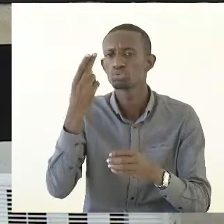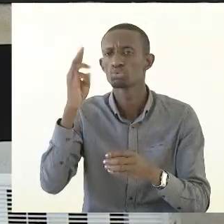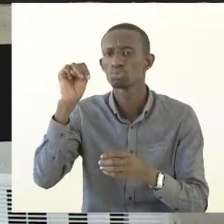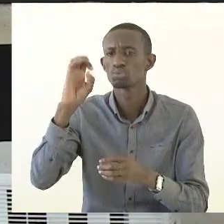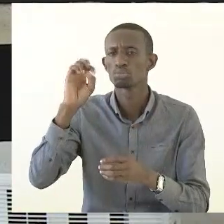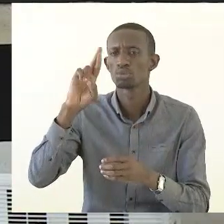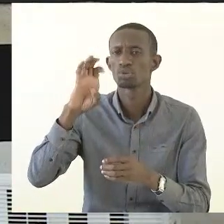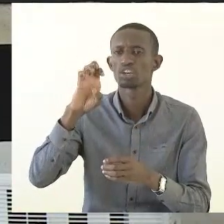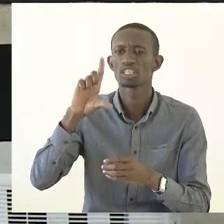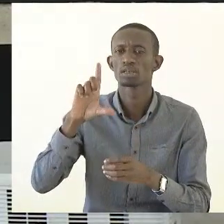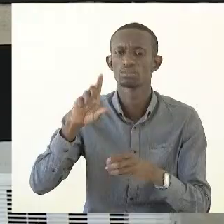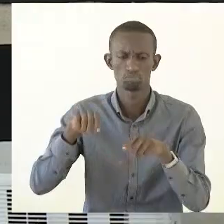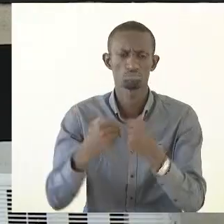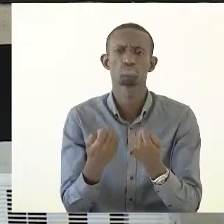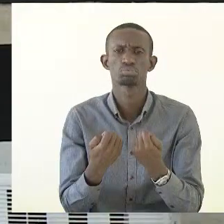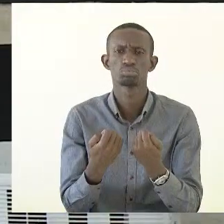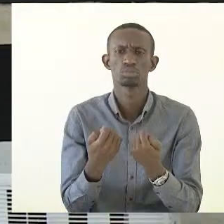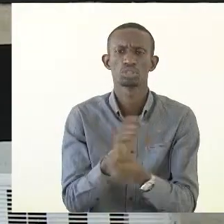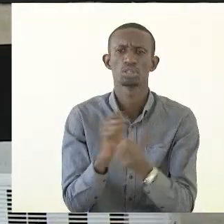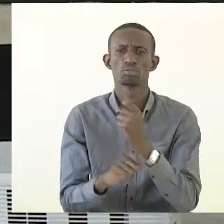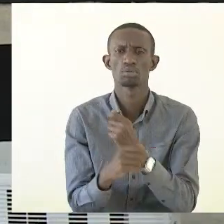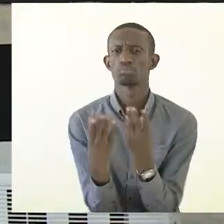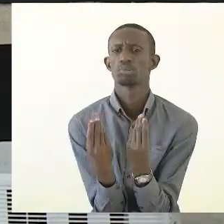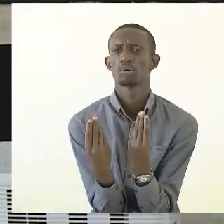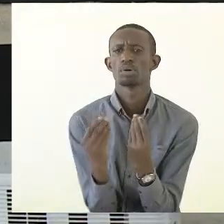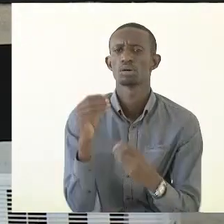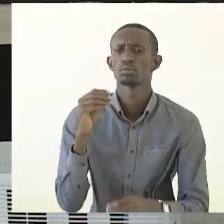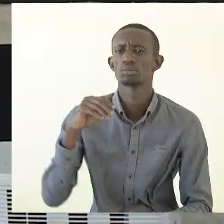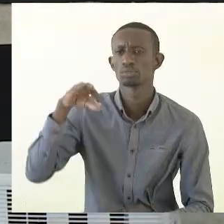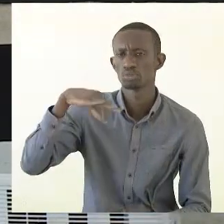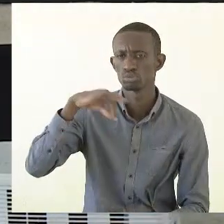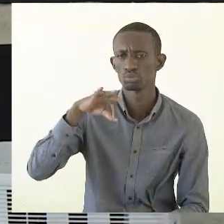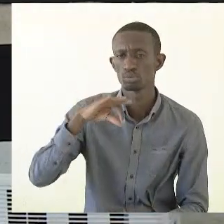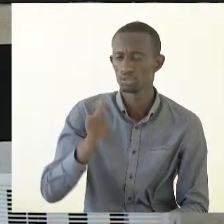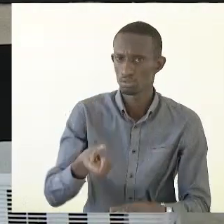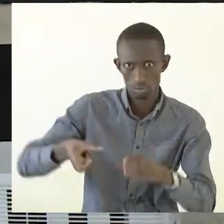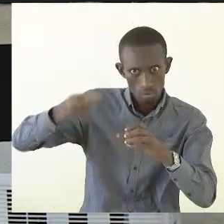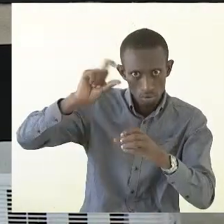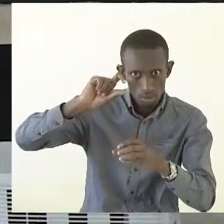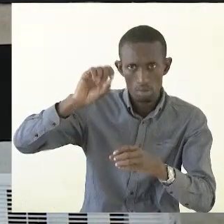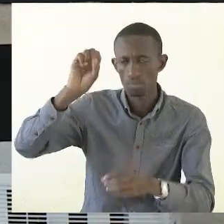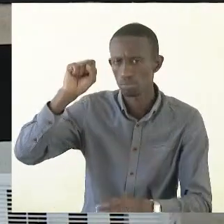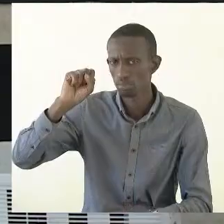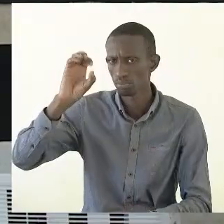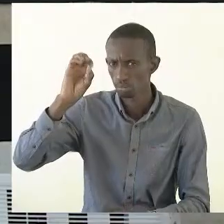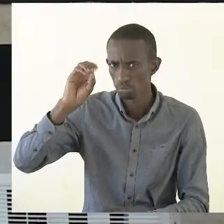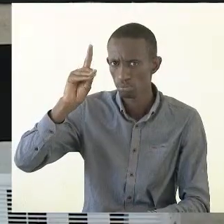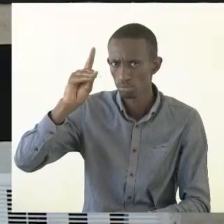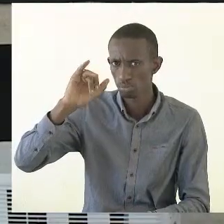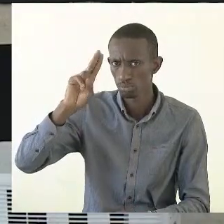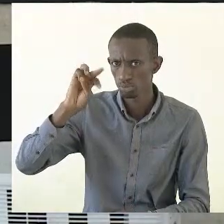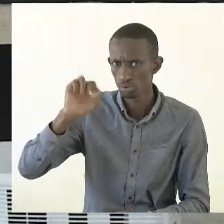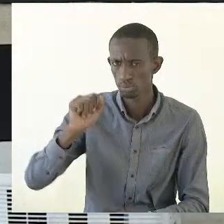sugar, that glycosidic bond. And now you add sodium hydroxide to neutralize the acid, and now